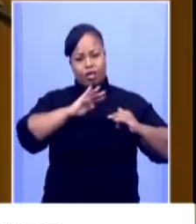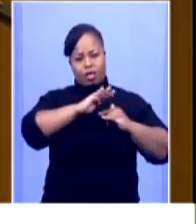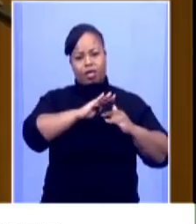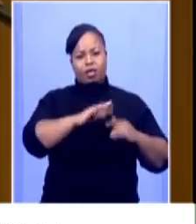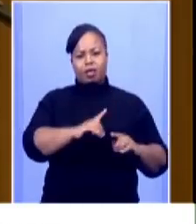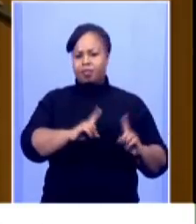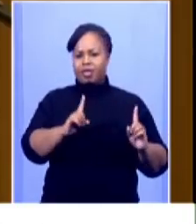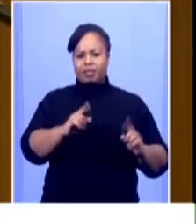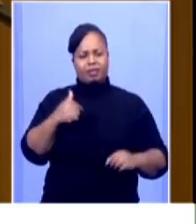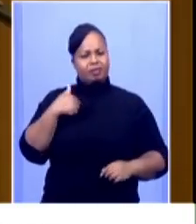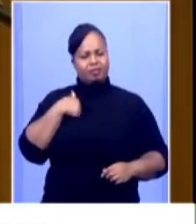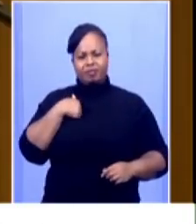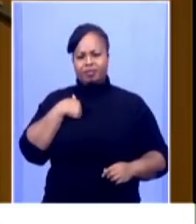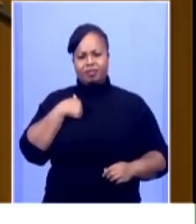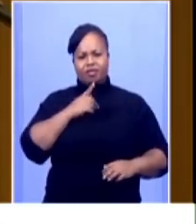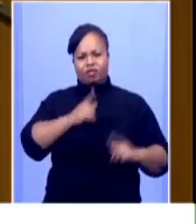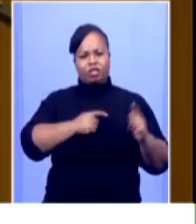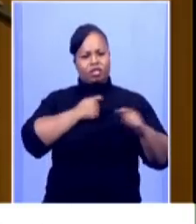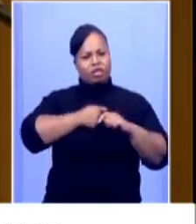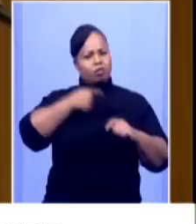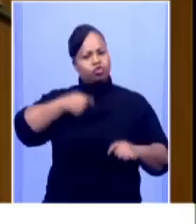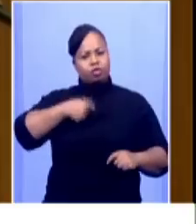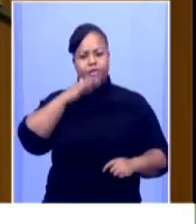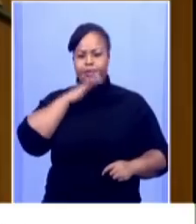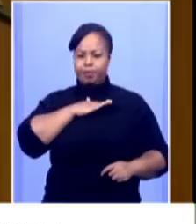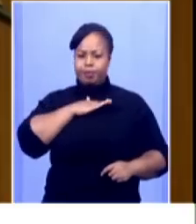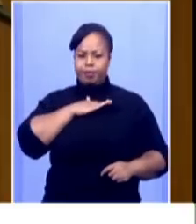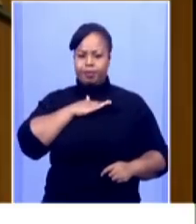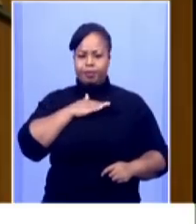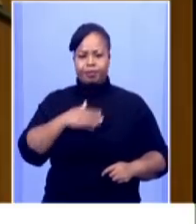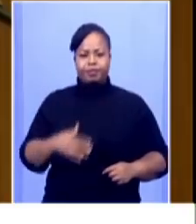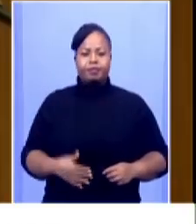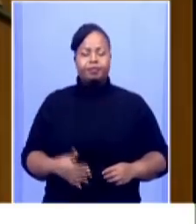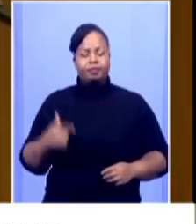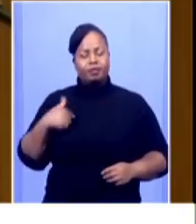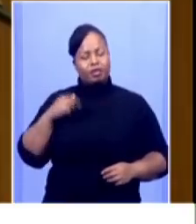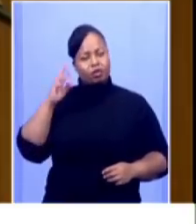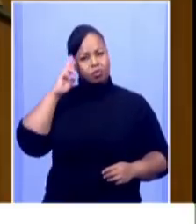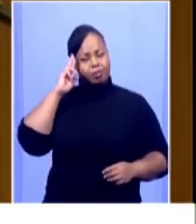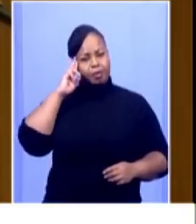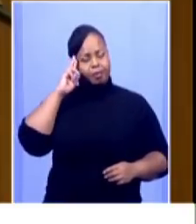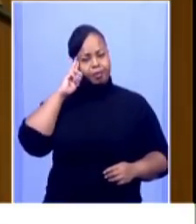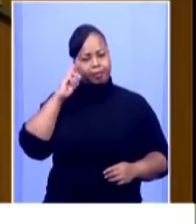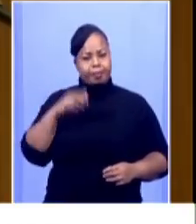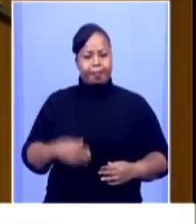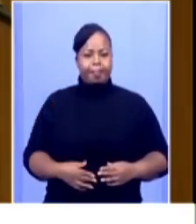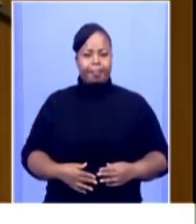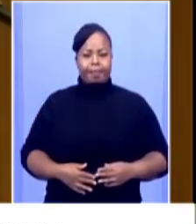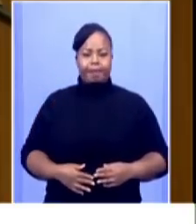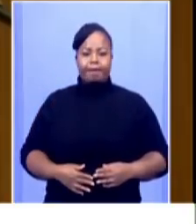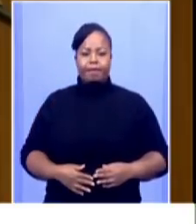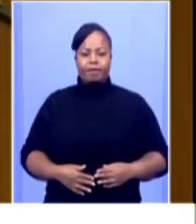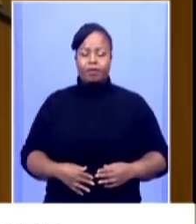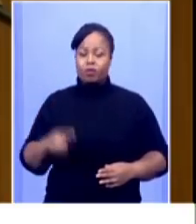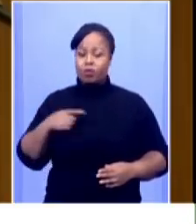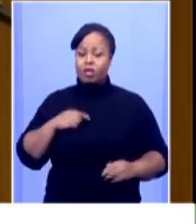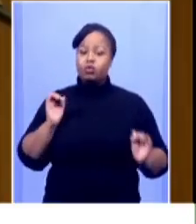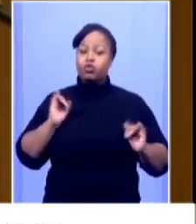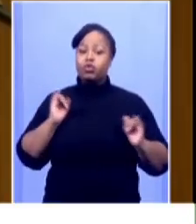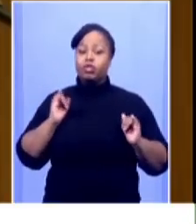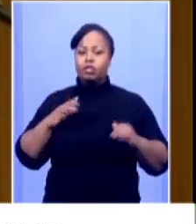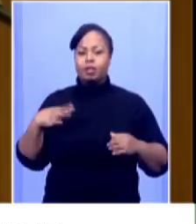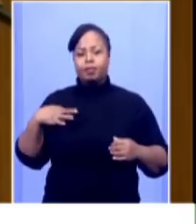have a type judgment. I remember that it, as I said, it was an urgent application